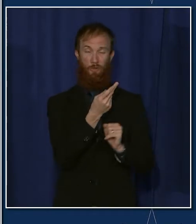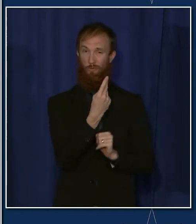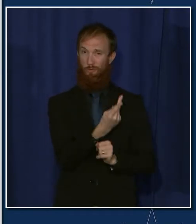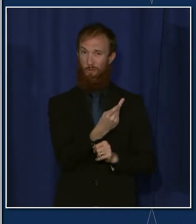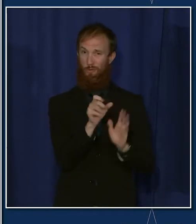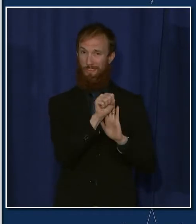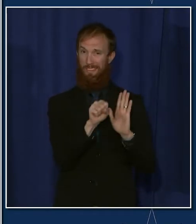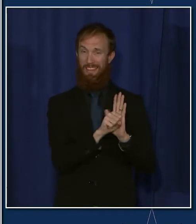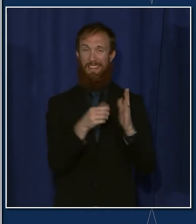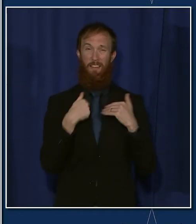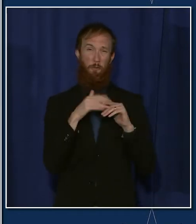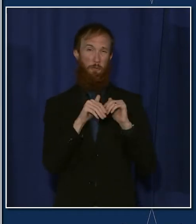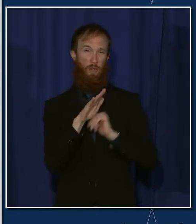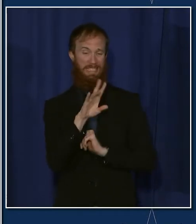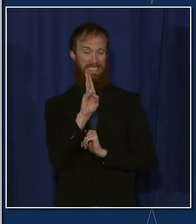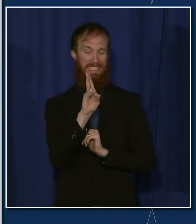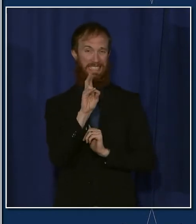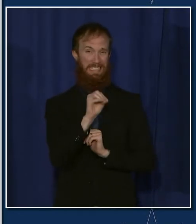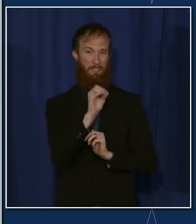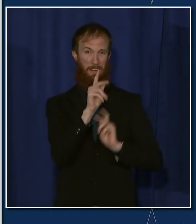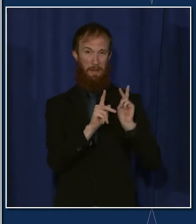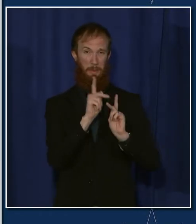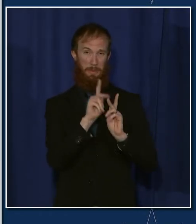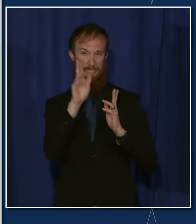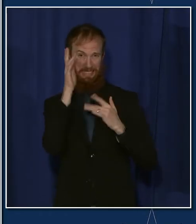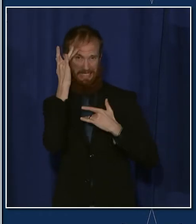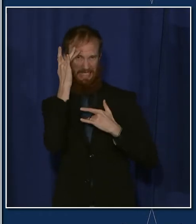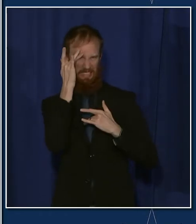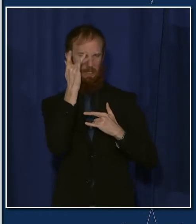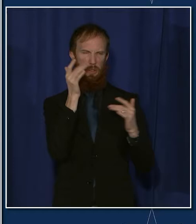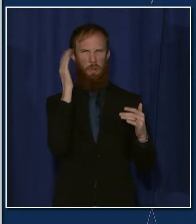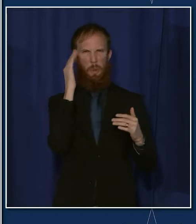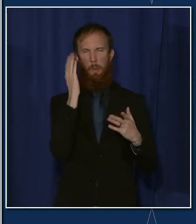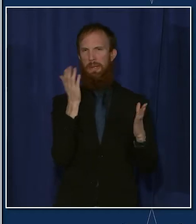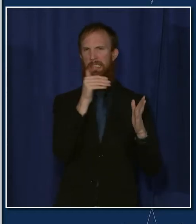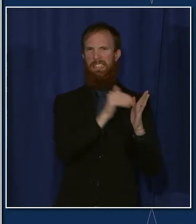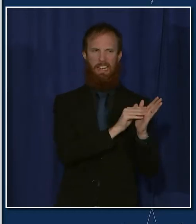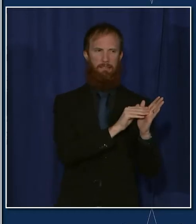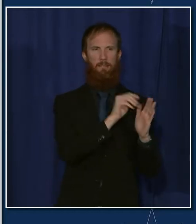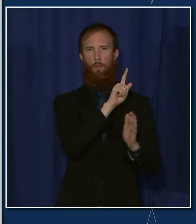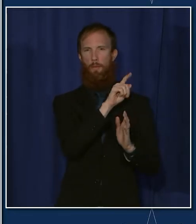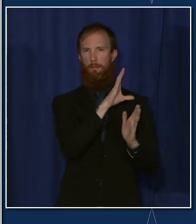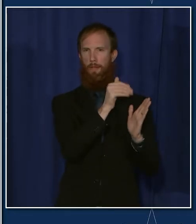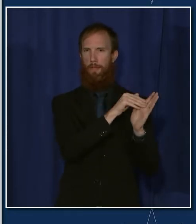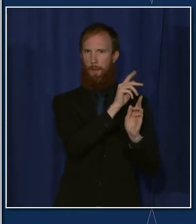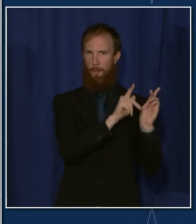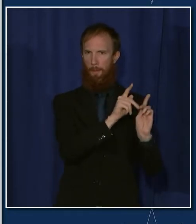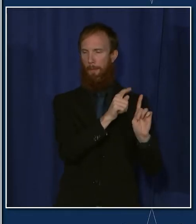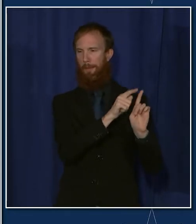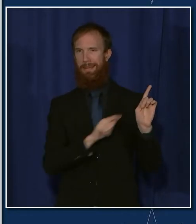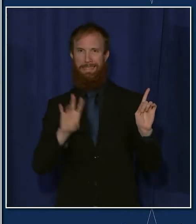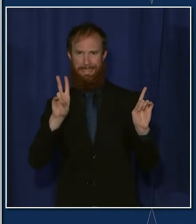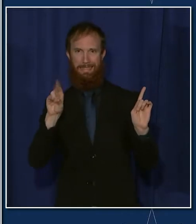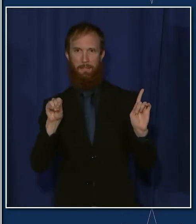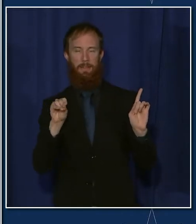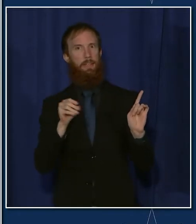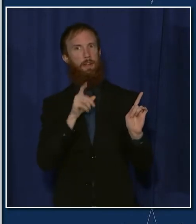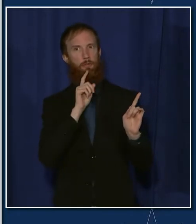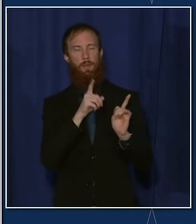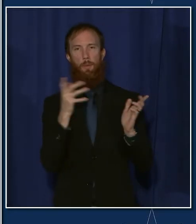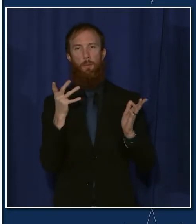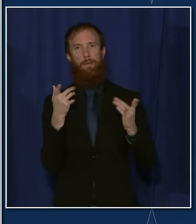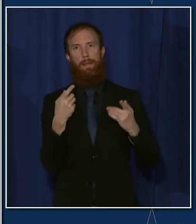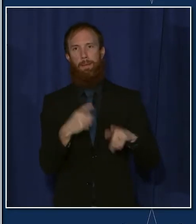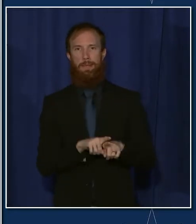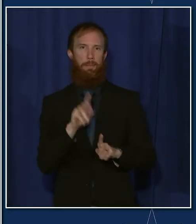more than 70 cases per 100,000 per day. Really in the middle of a big spike, very much being driven